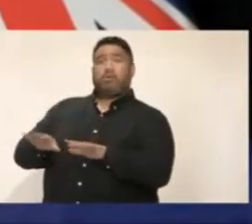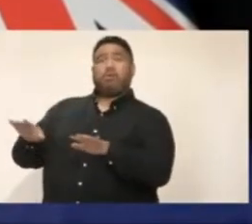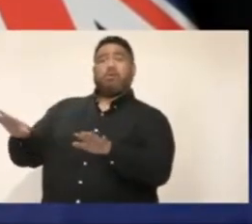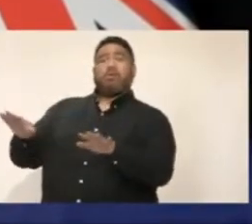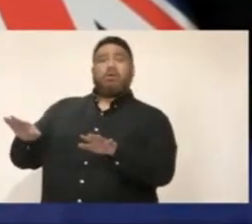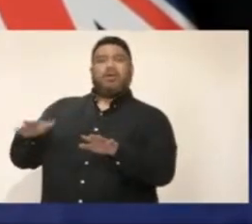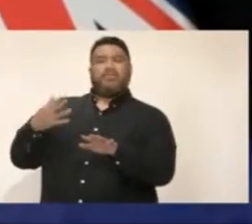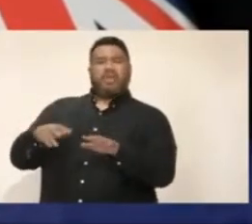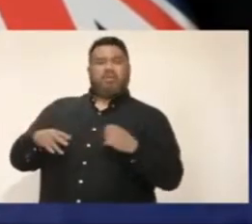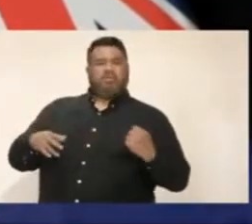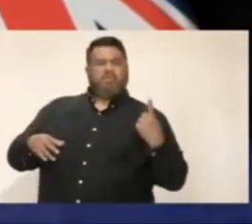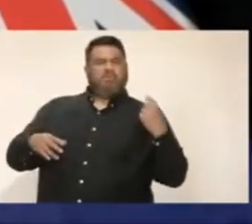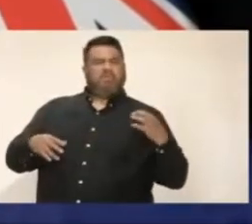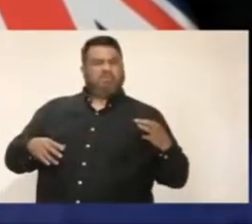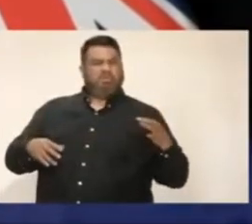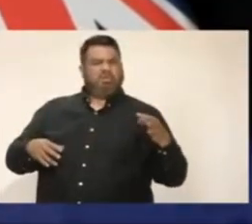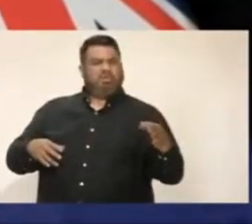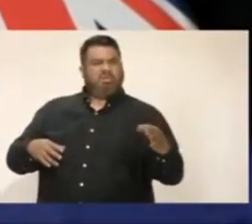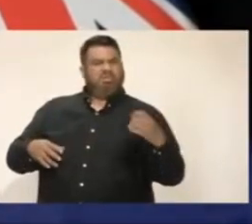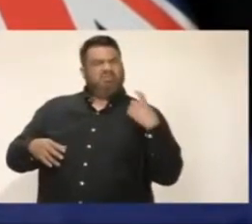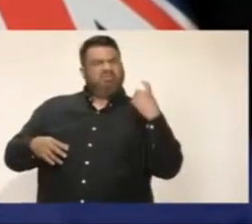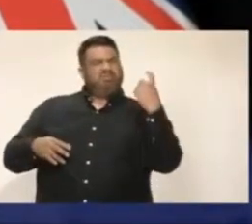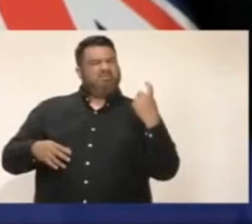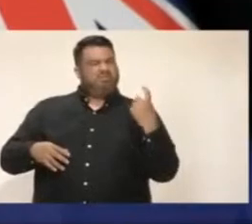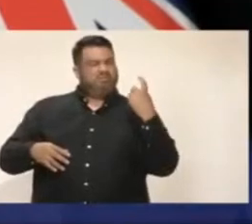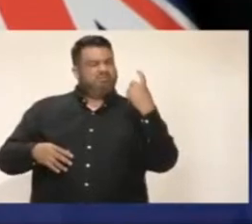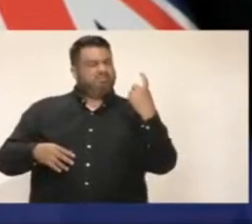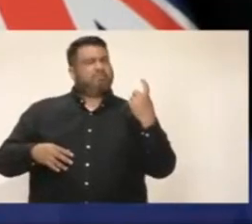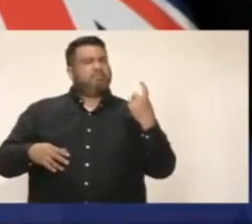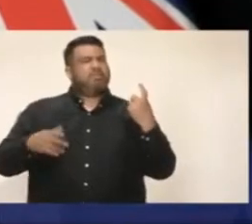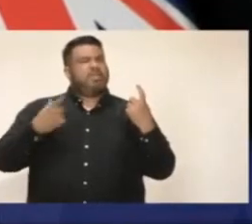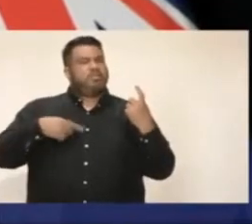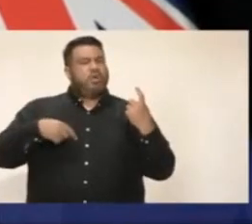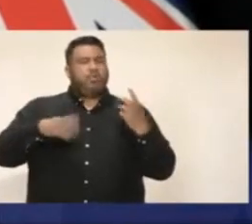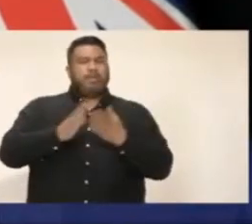outbreak. And so what we're looking to do, of course, is there's a